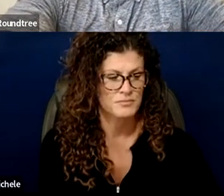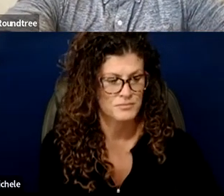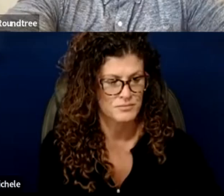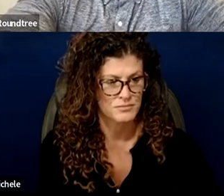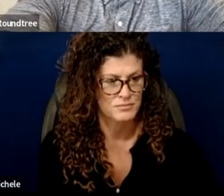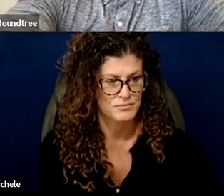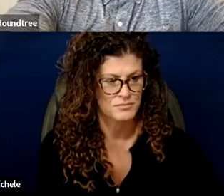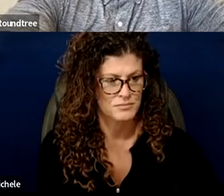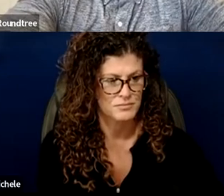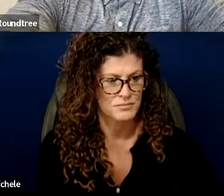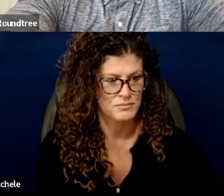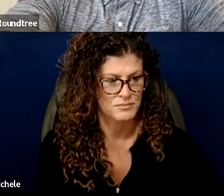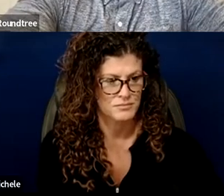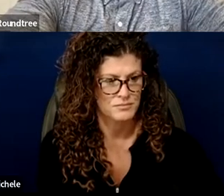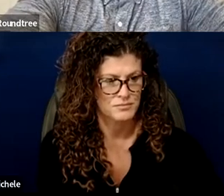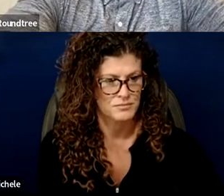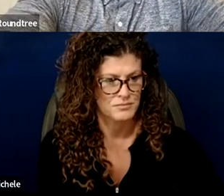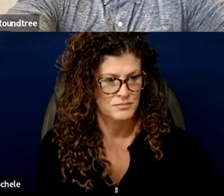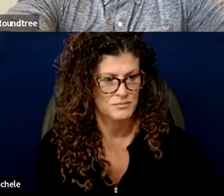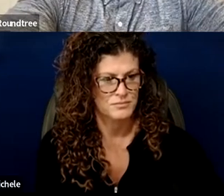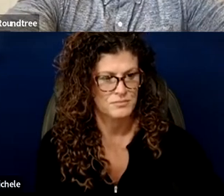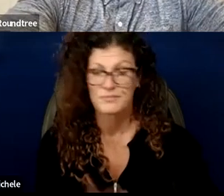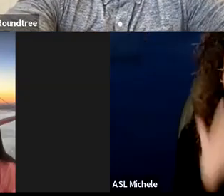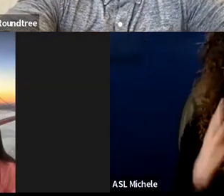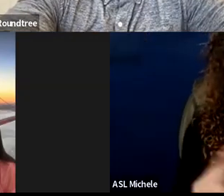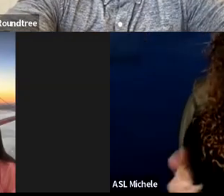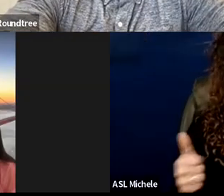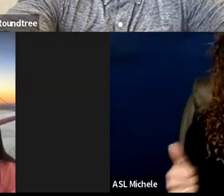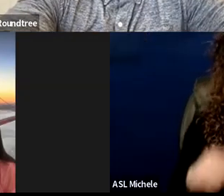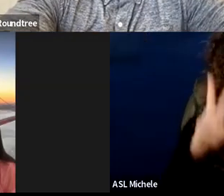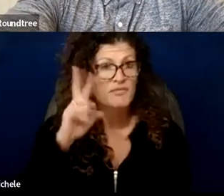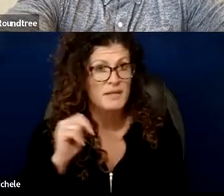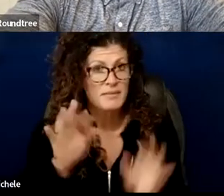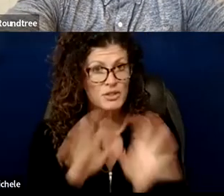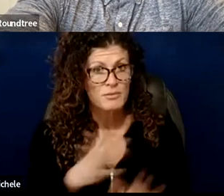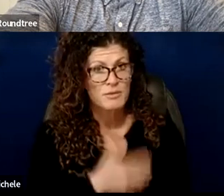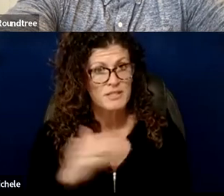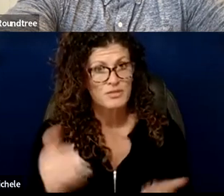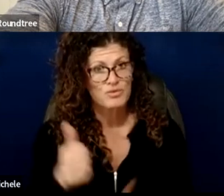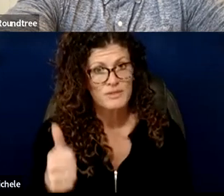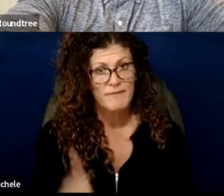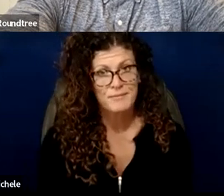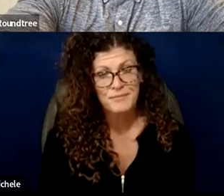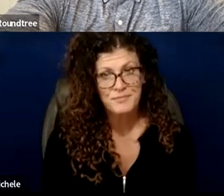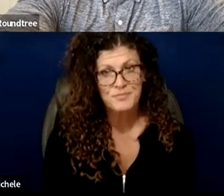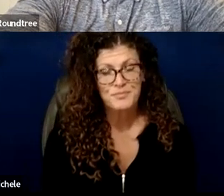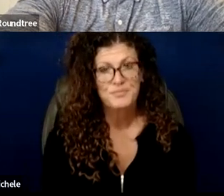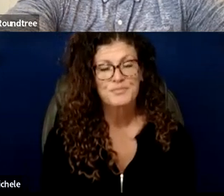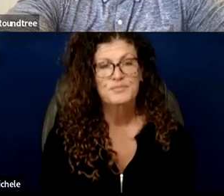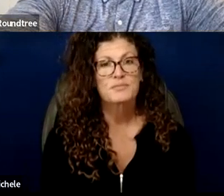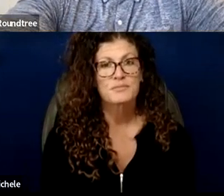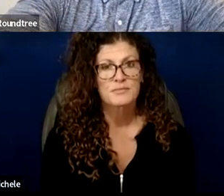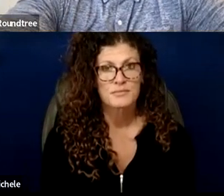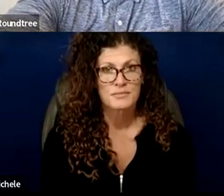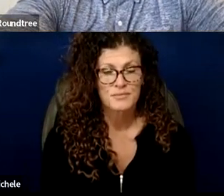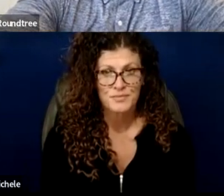back to you, ma'am. Thank you so much, Wade. And will our Vietnamese interpreter please introduce yourselves and give Zoom instructions in